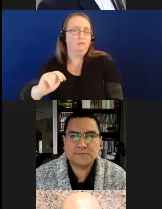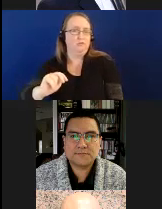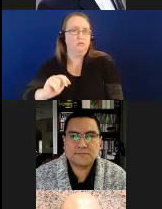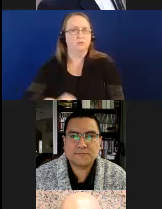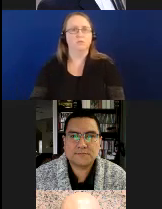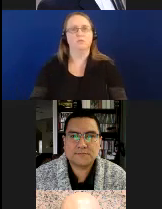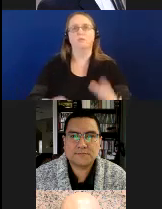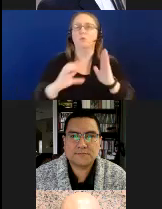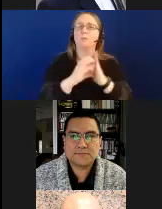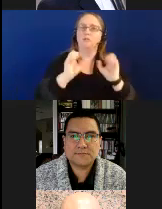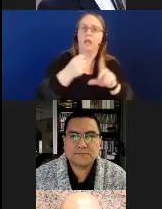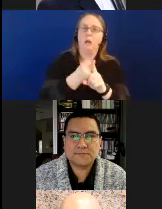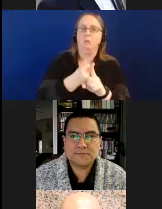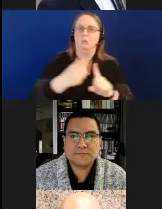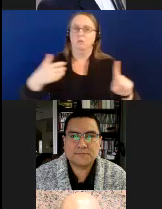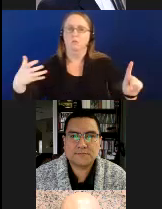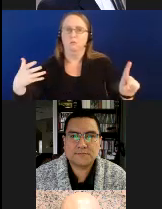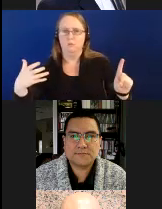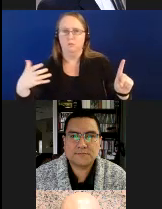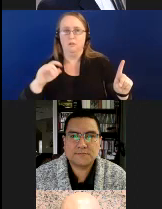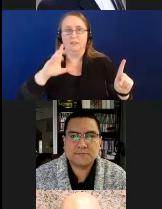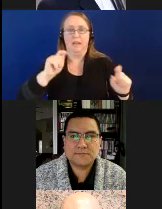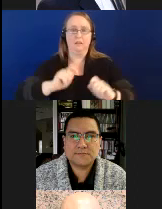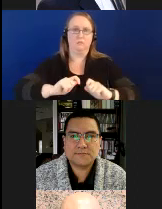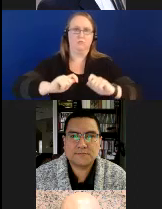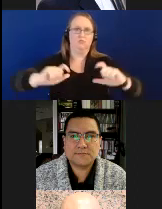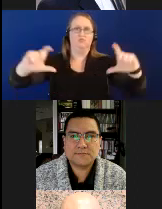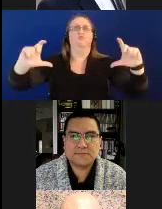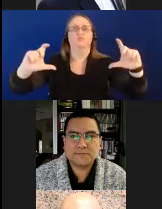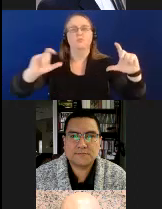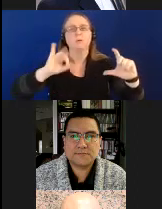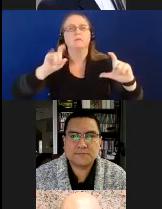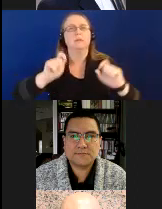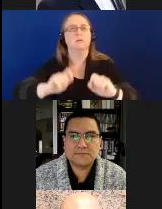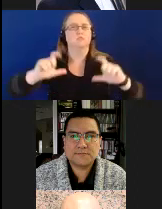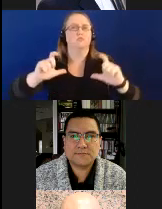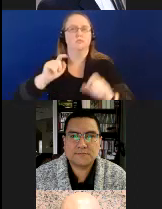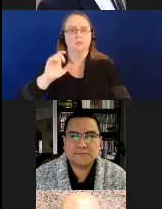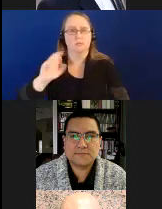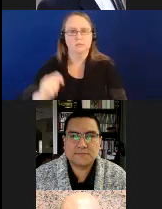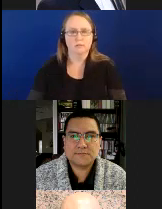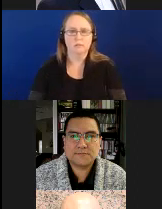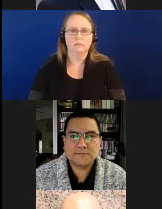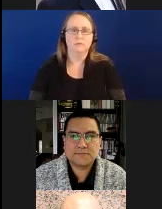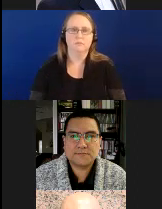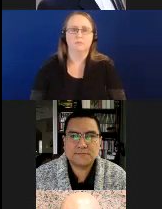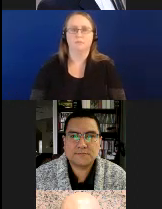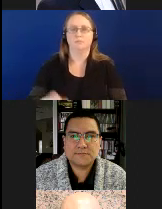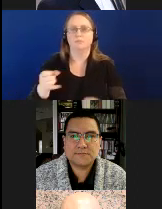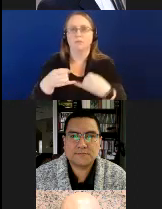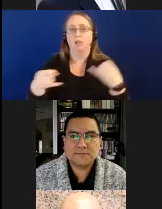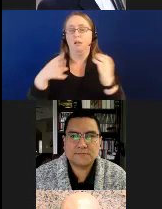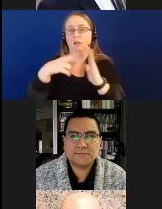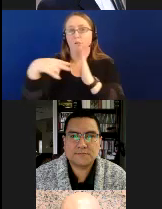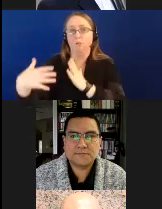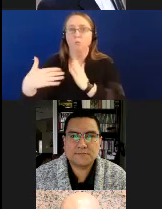Passages can be expanded and text enlarged for readers who need oversized text. The line reader tool helps